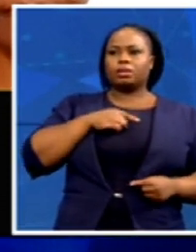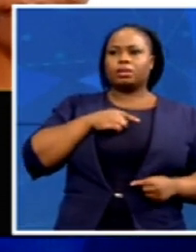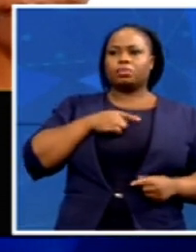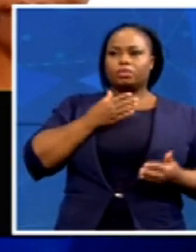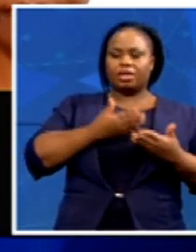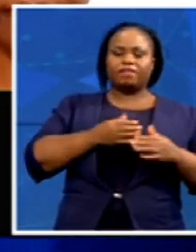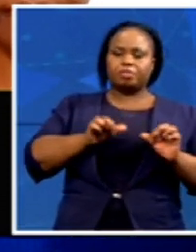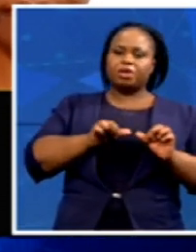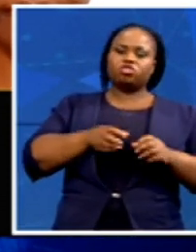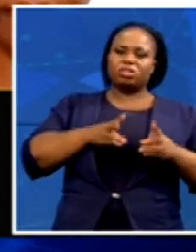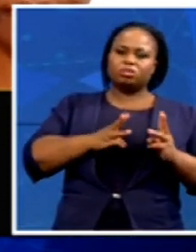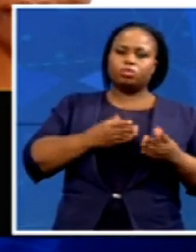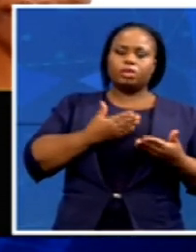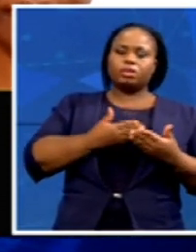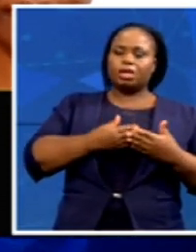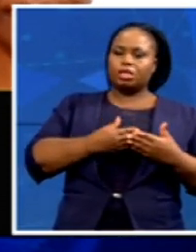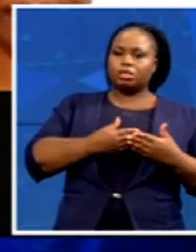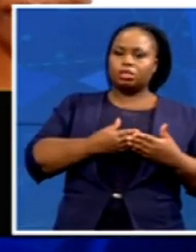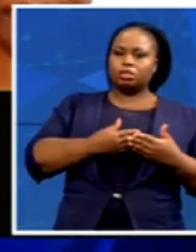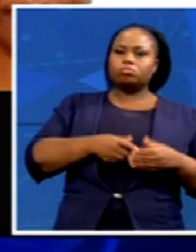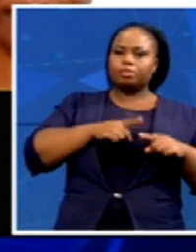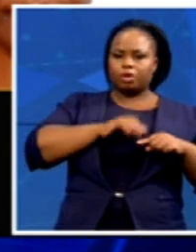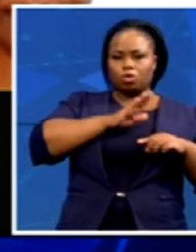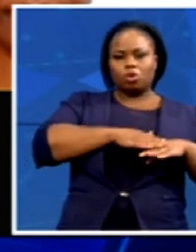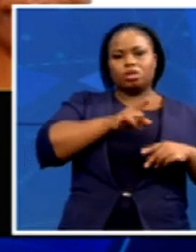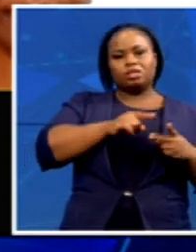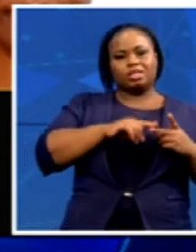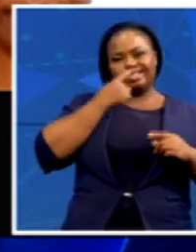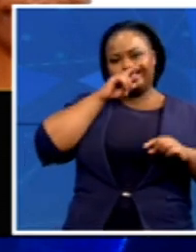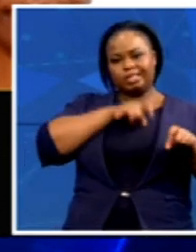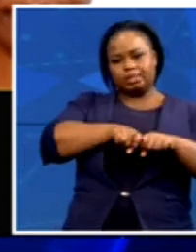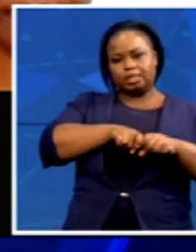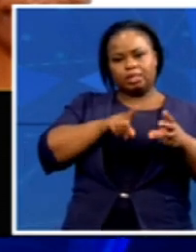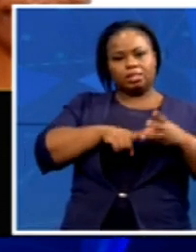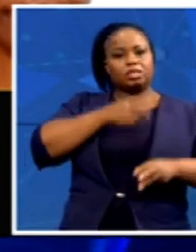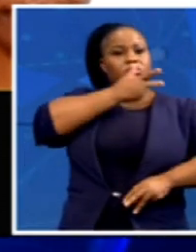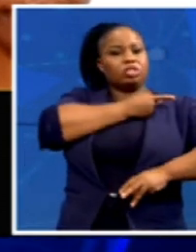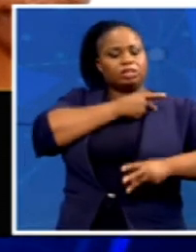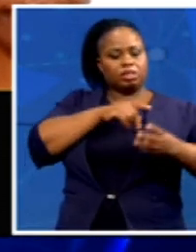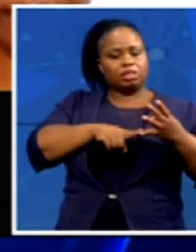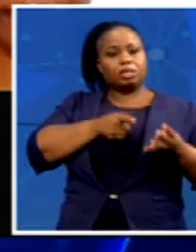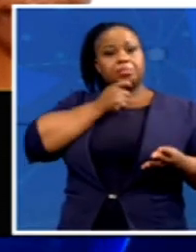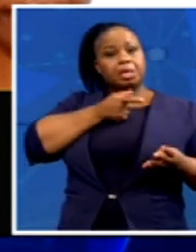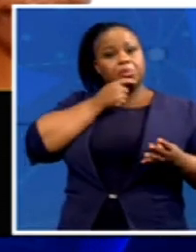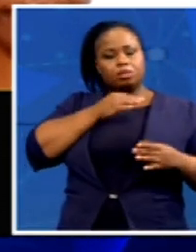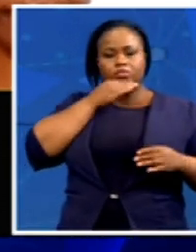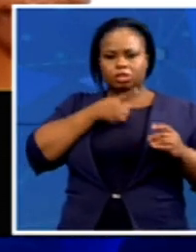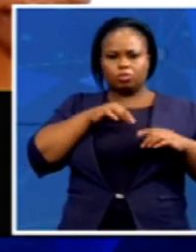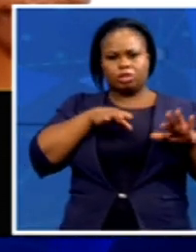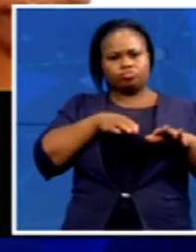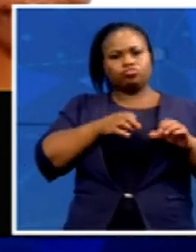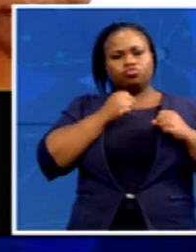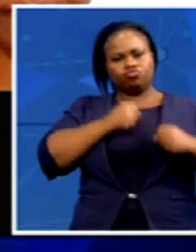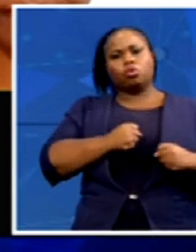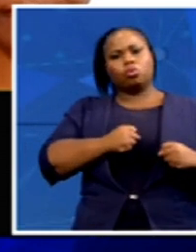Then we have the vaccines, and then we have the drugs. So that gives you a very strong toolkit to fight the